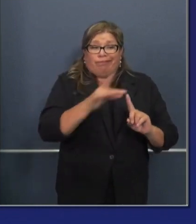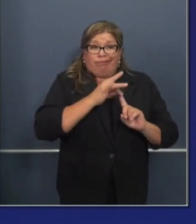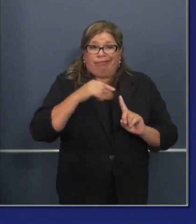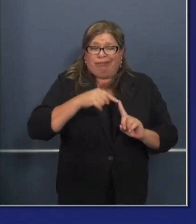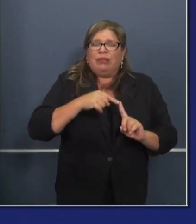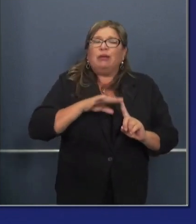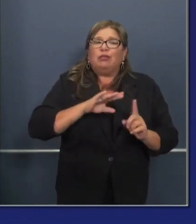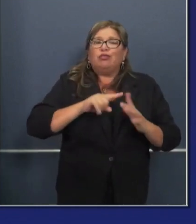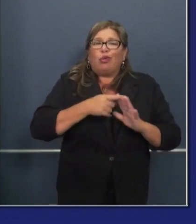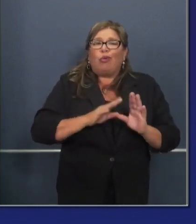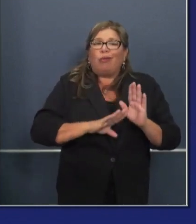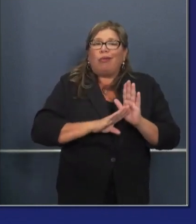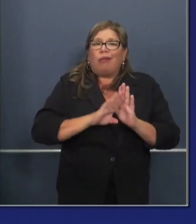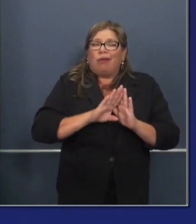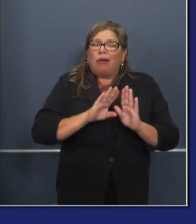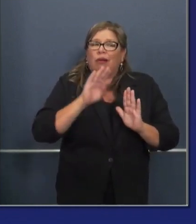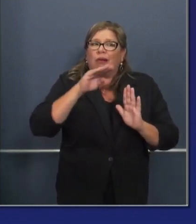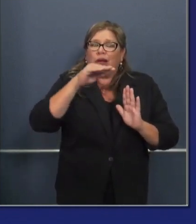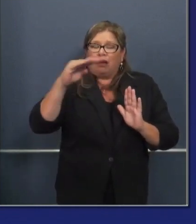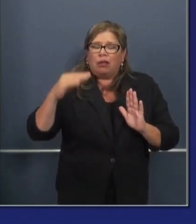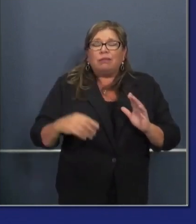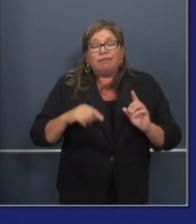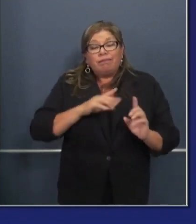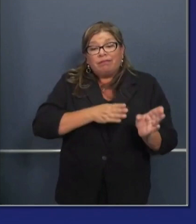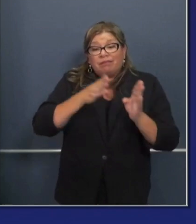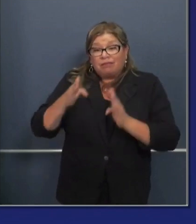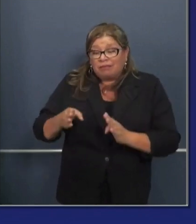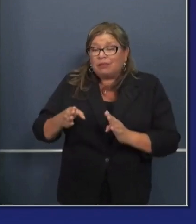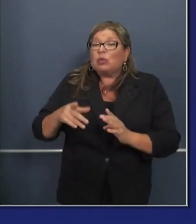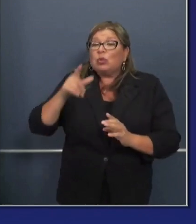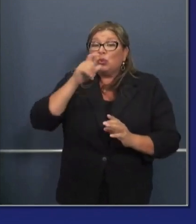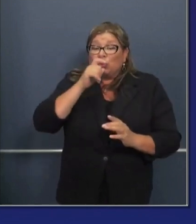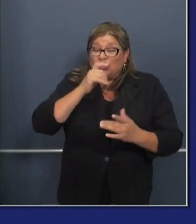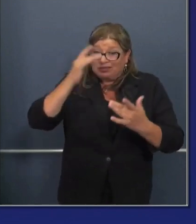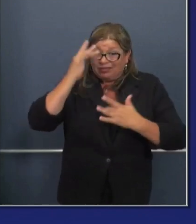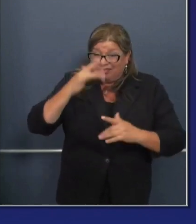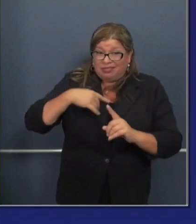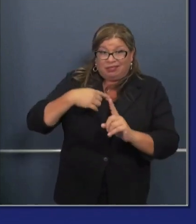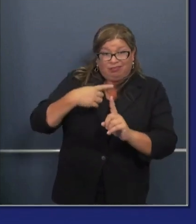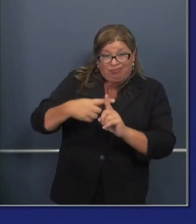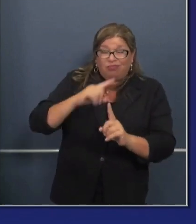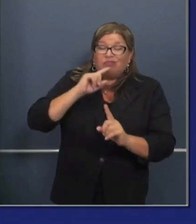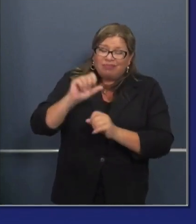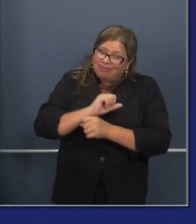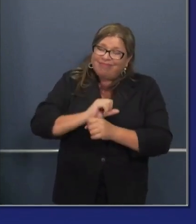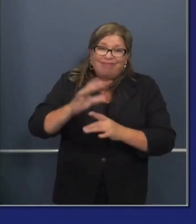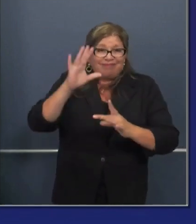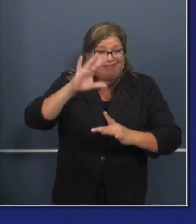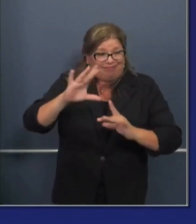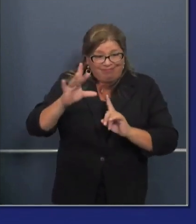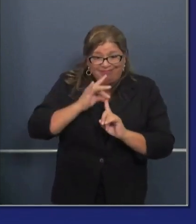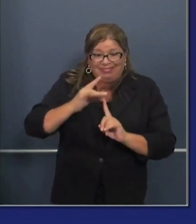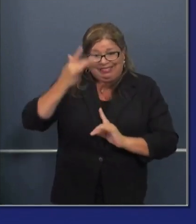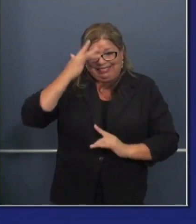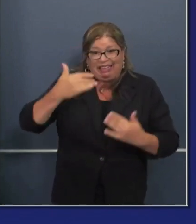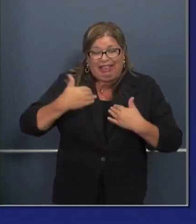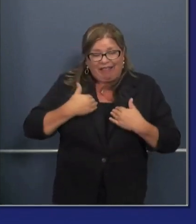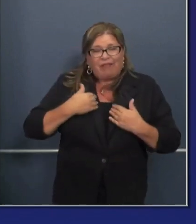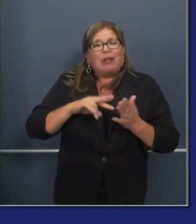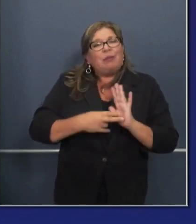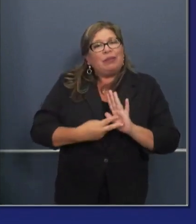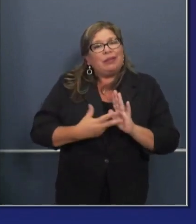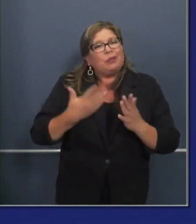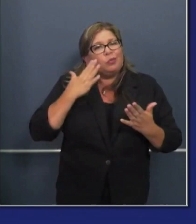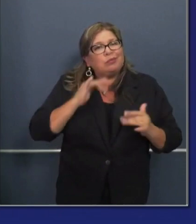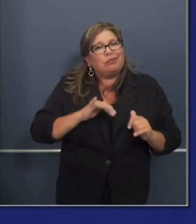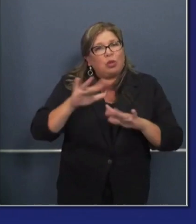and by extension, more people testing positive, more people likely to end up in hospitals. We've seen an increase in